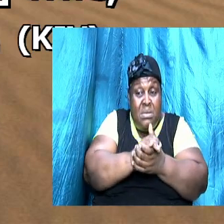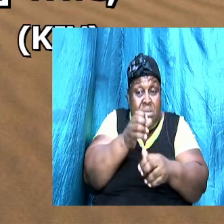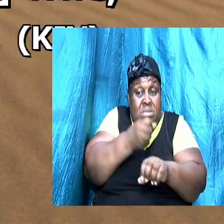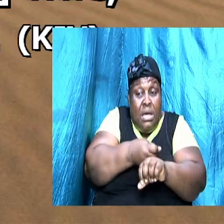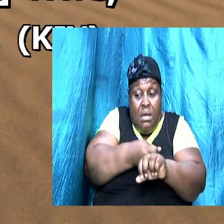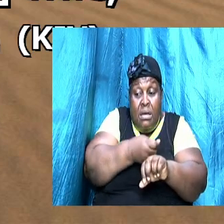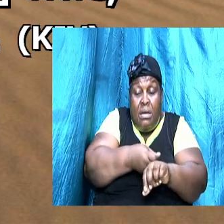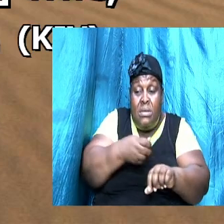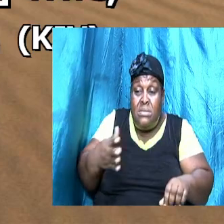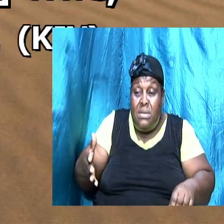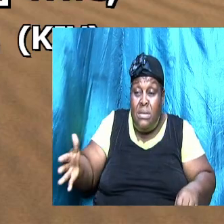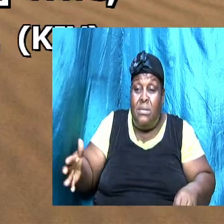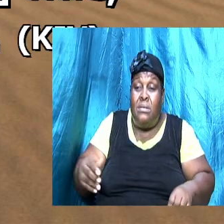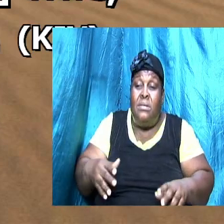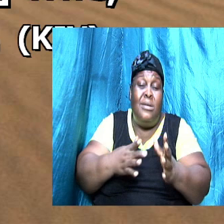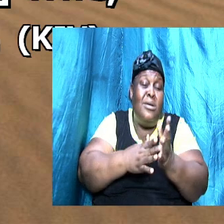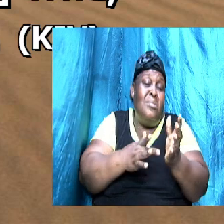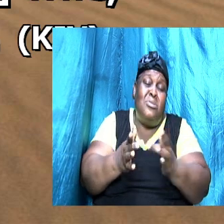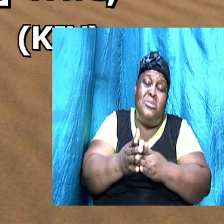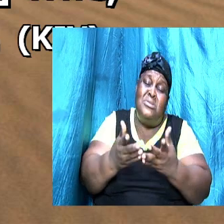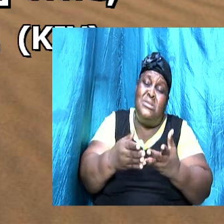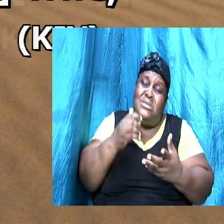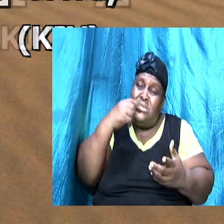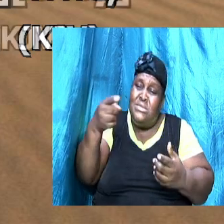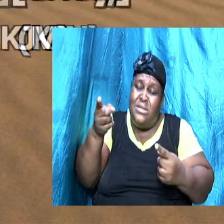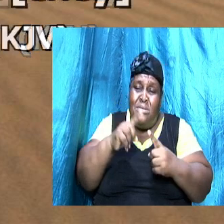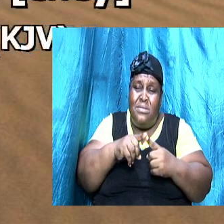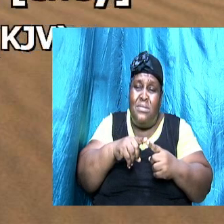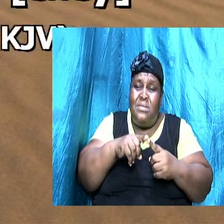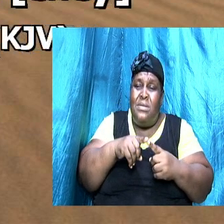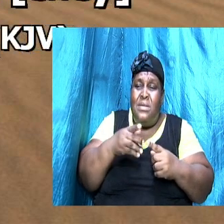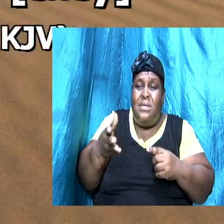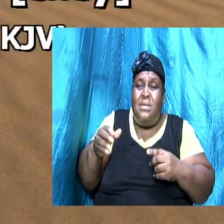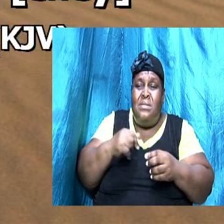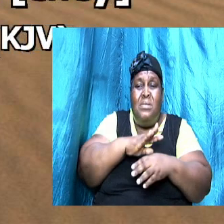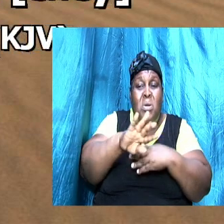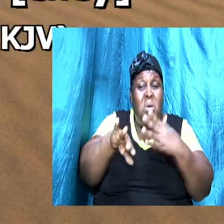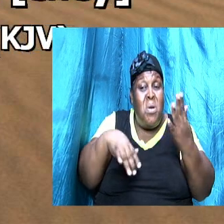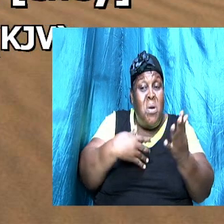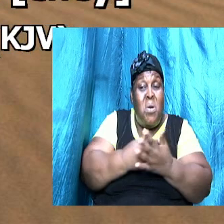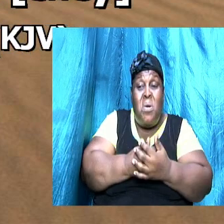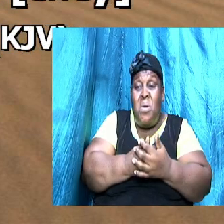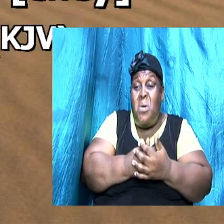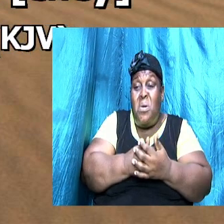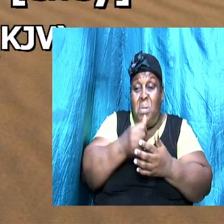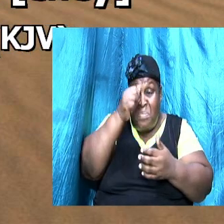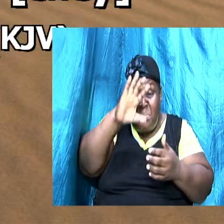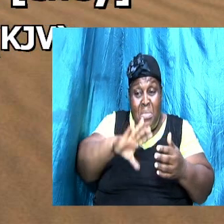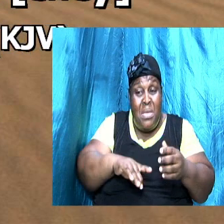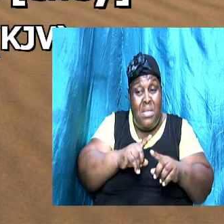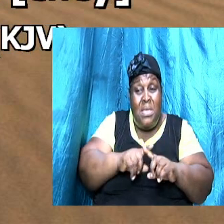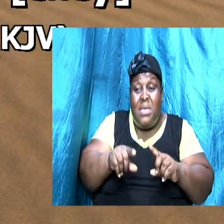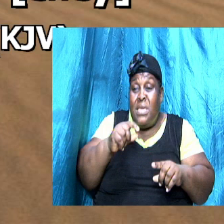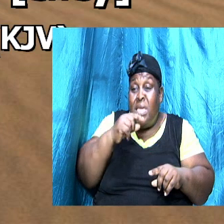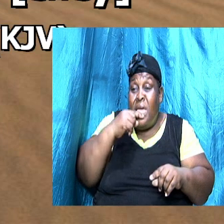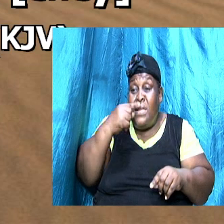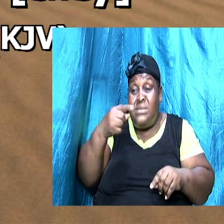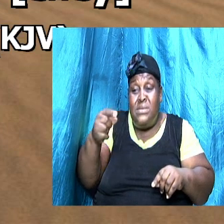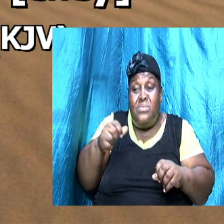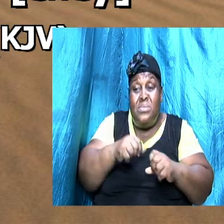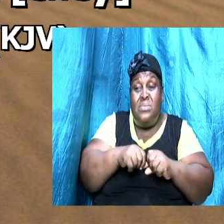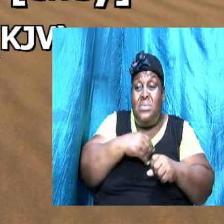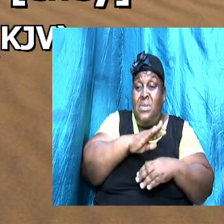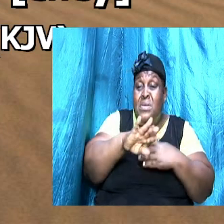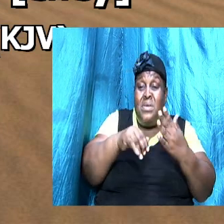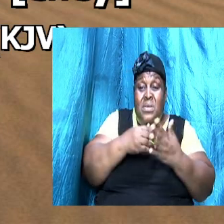thing. But Jesus now said unto them, all men cannot receive this saying, save they to whom it is given. In other words, them say, yes,